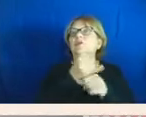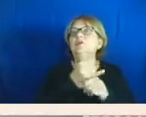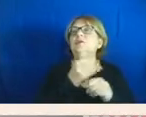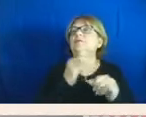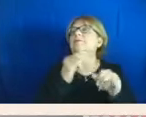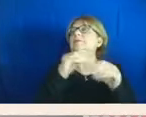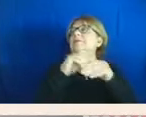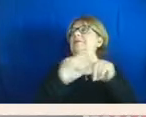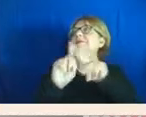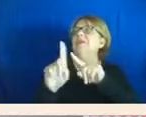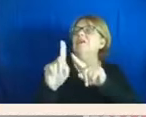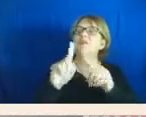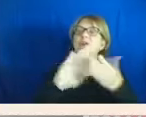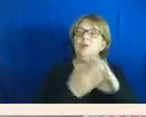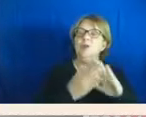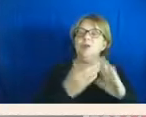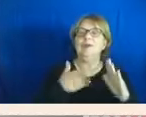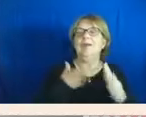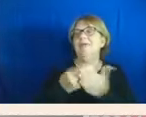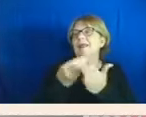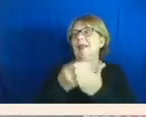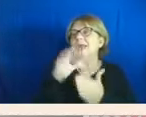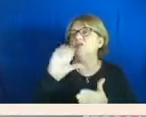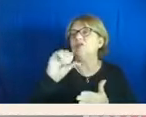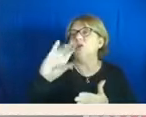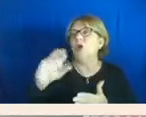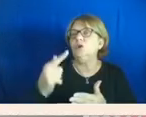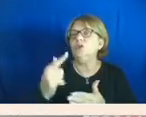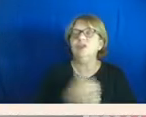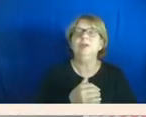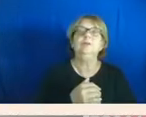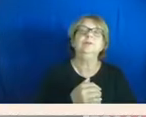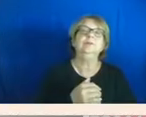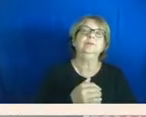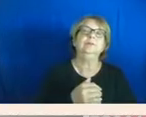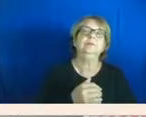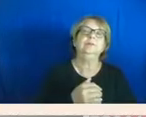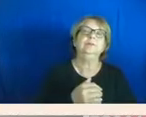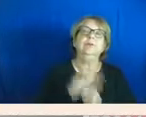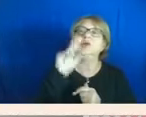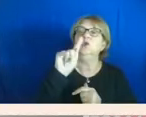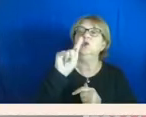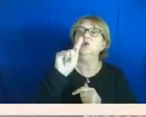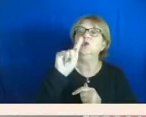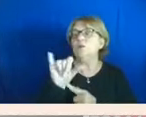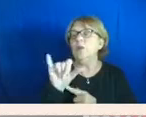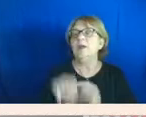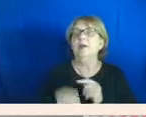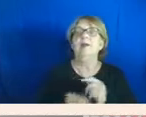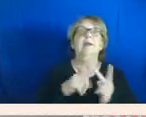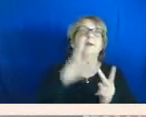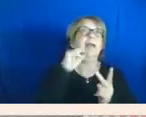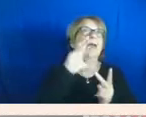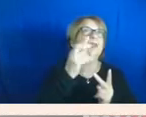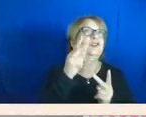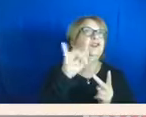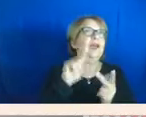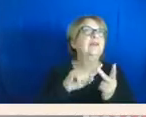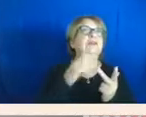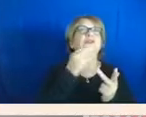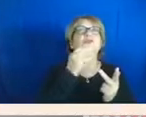financial coaching. So in the different communities, United Way, Catholic Charity, Jewish Family Services.